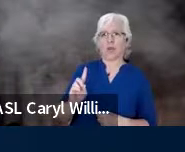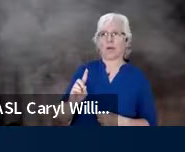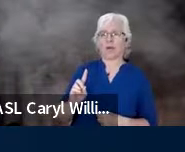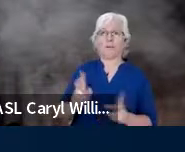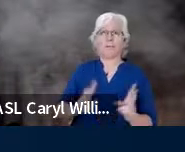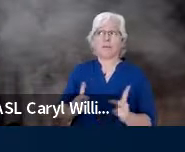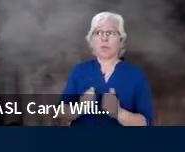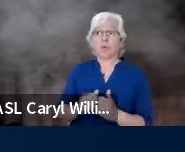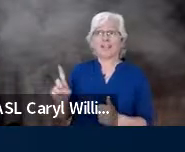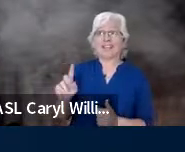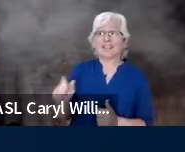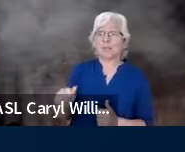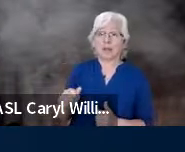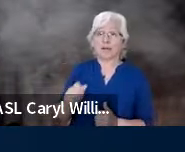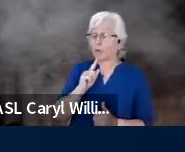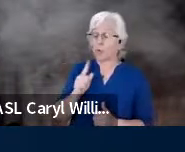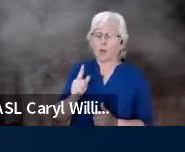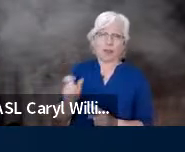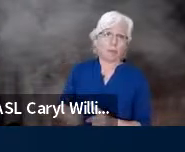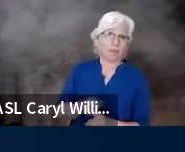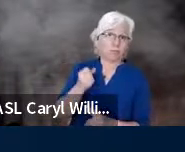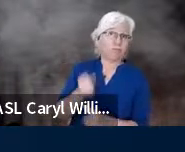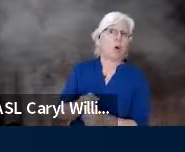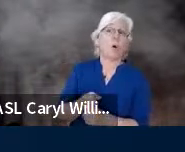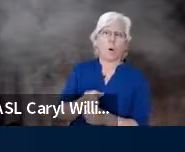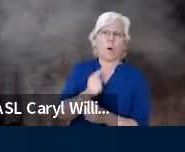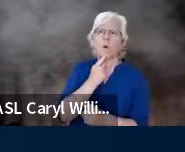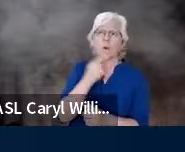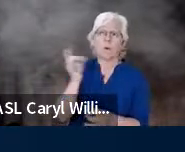very significantly impacted. And so